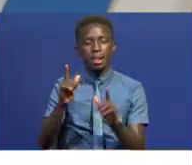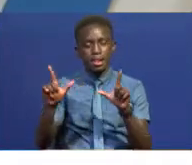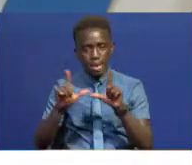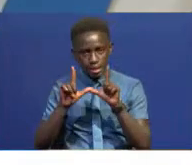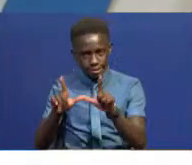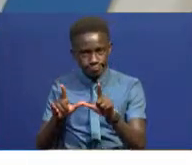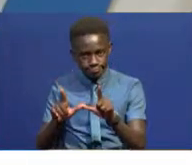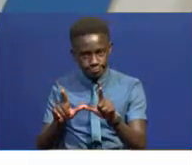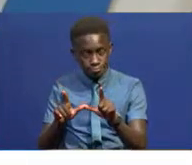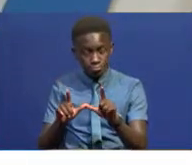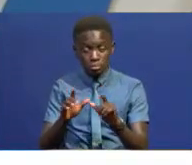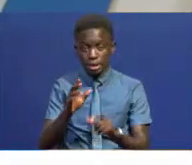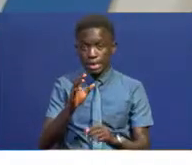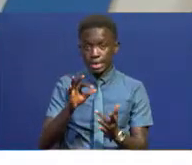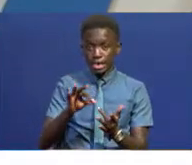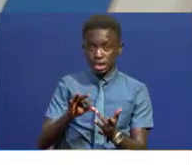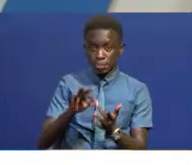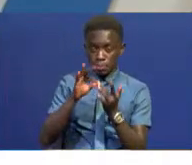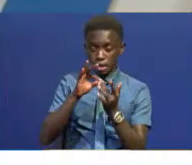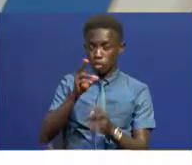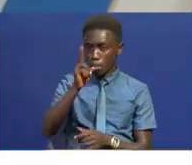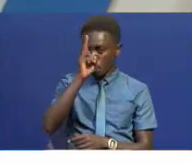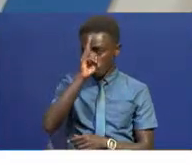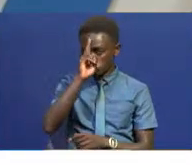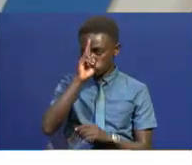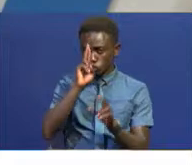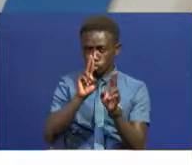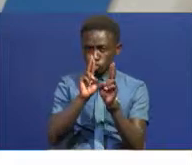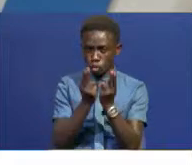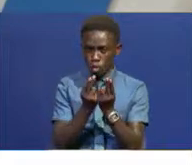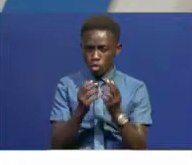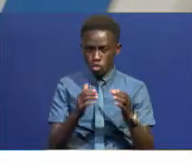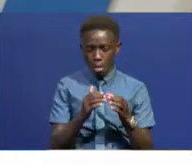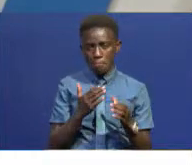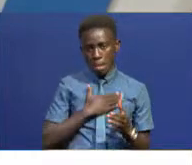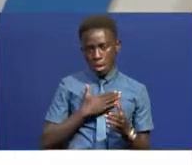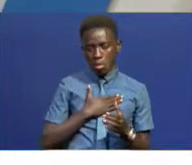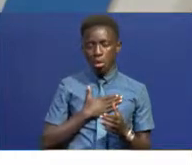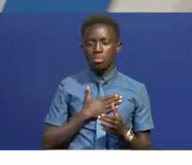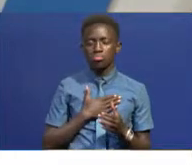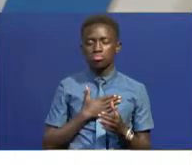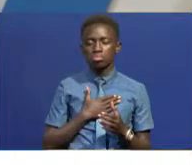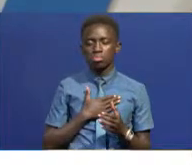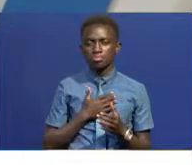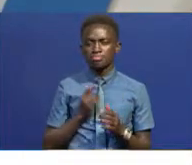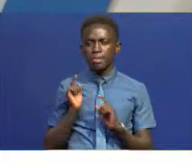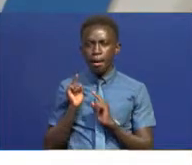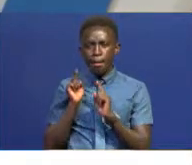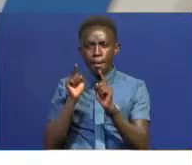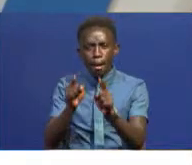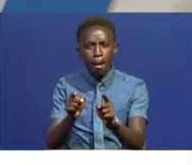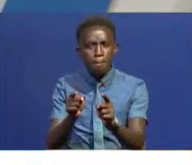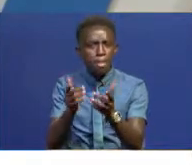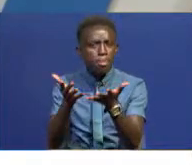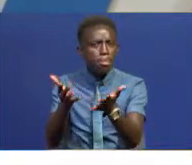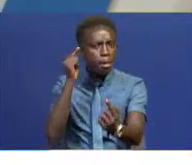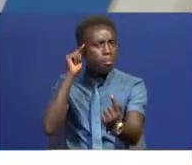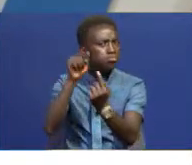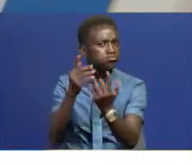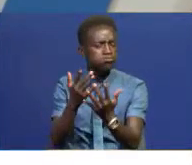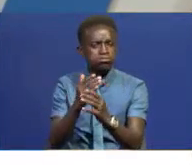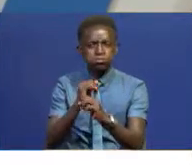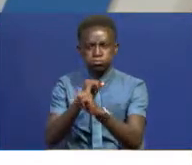The special police unit, that is mining unit police, are there to safeguard the enforcement